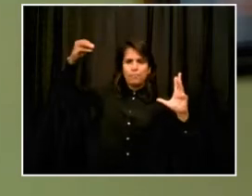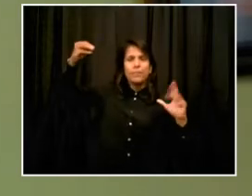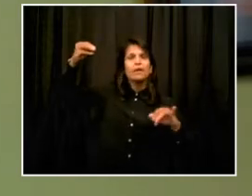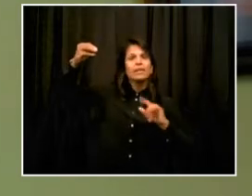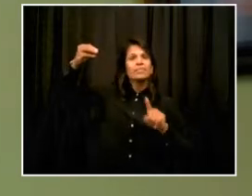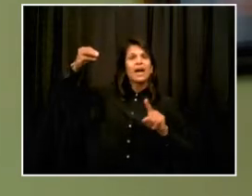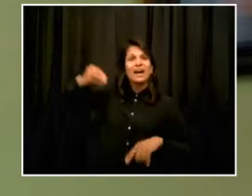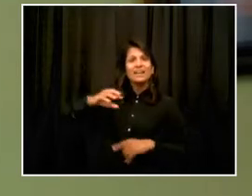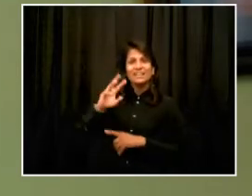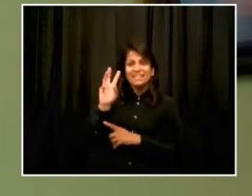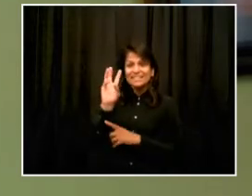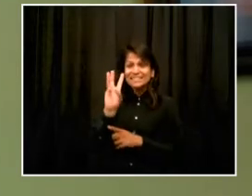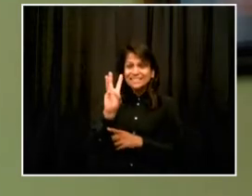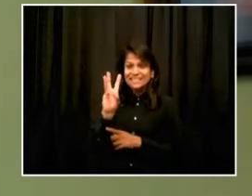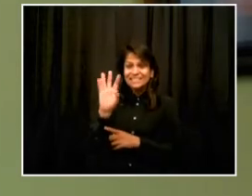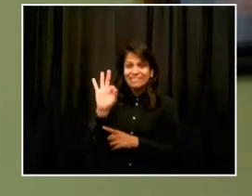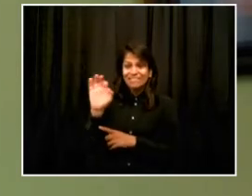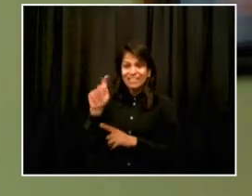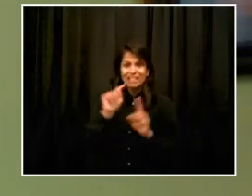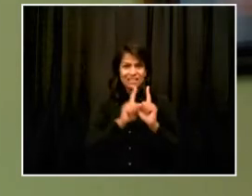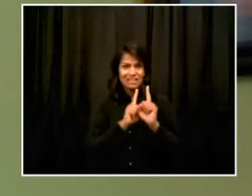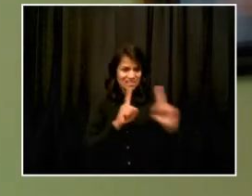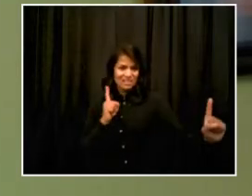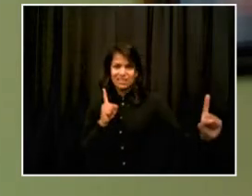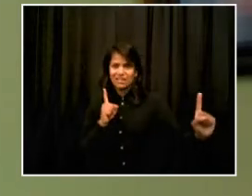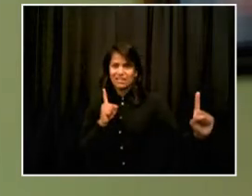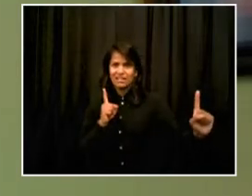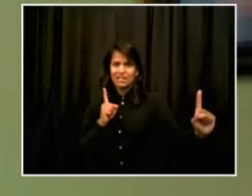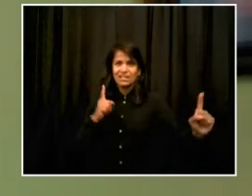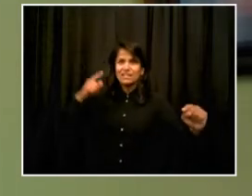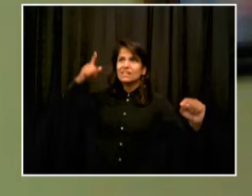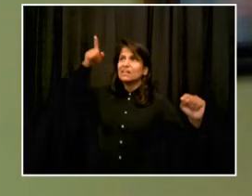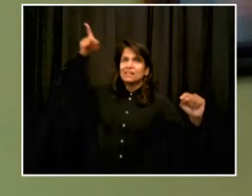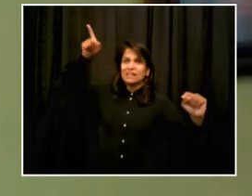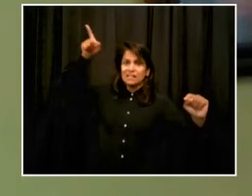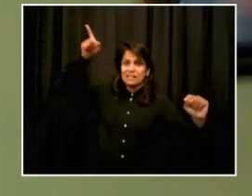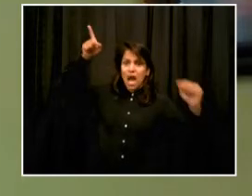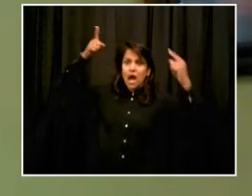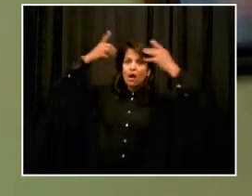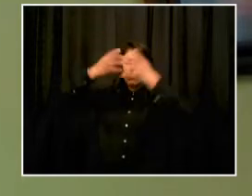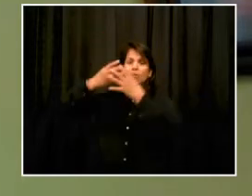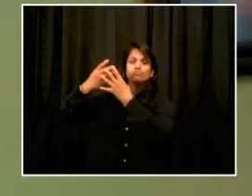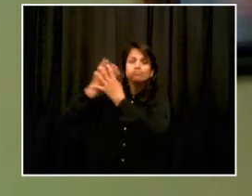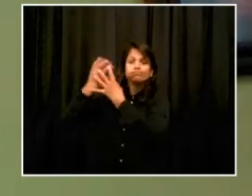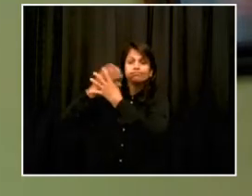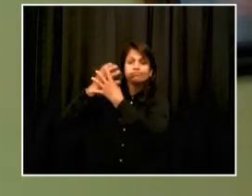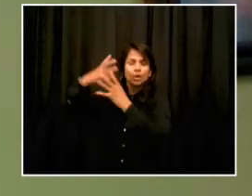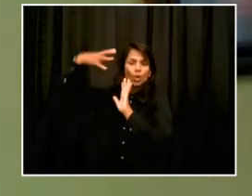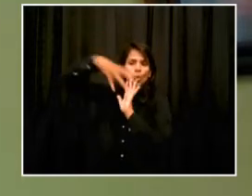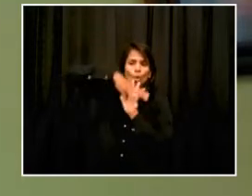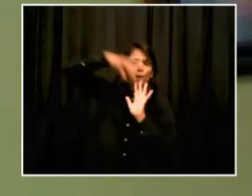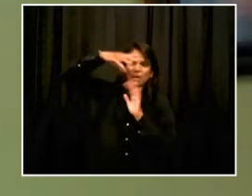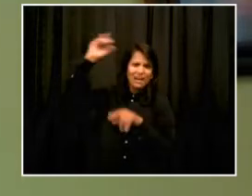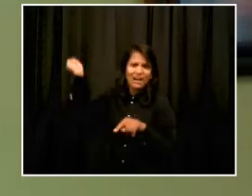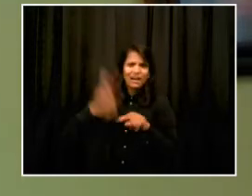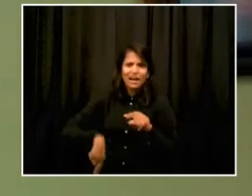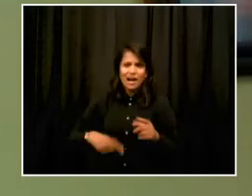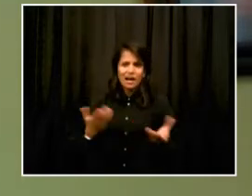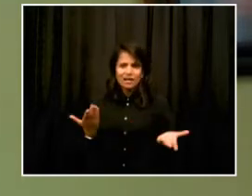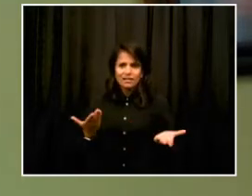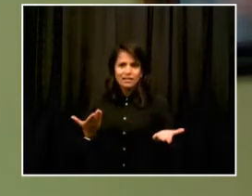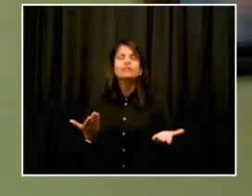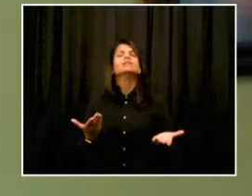goes directly from one person to another person and doesn't pass through the air system at that time. So air filtration and purification